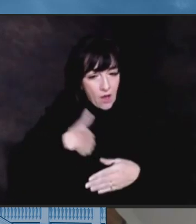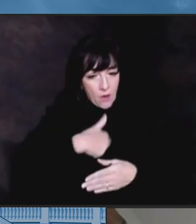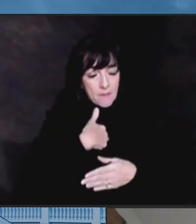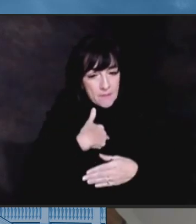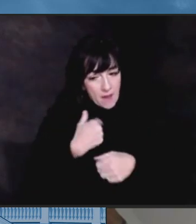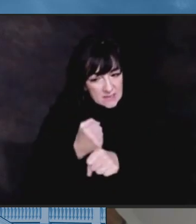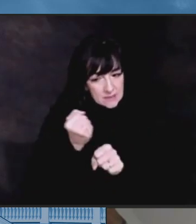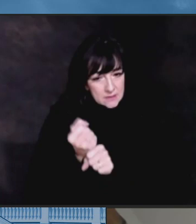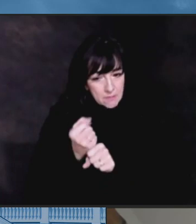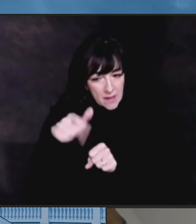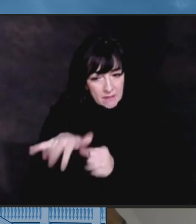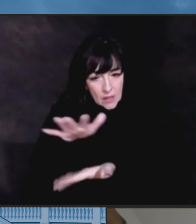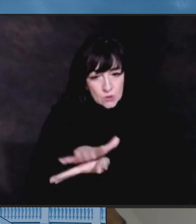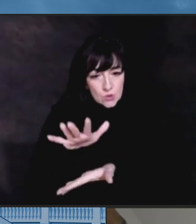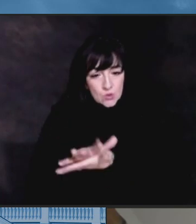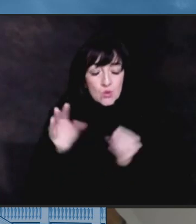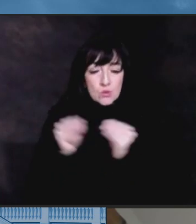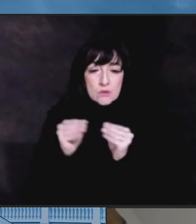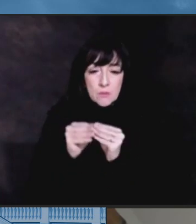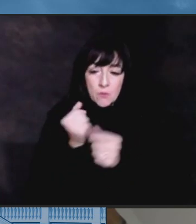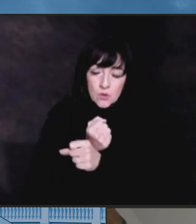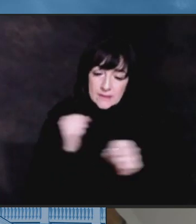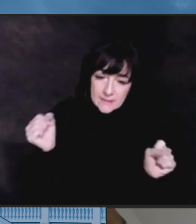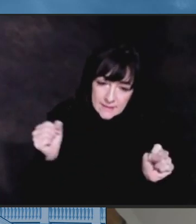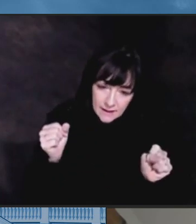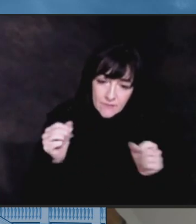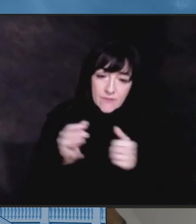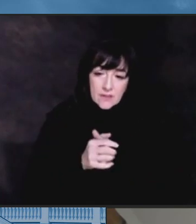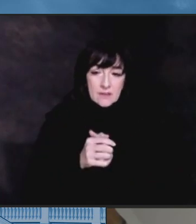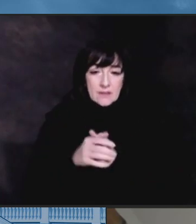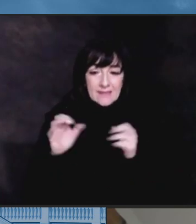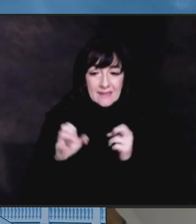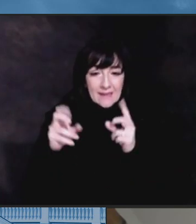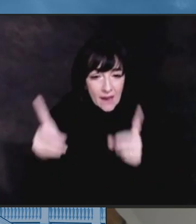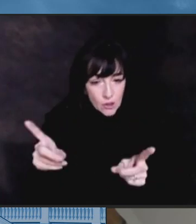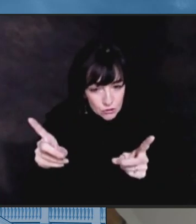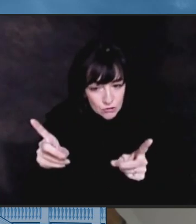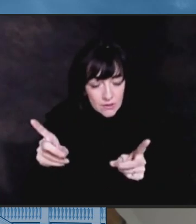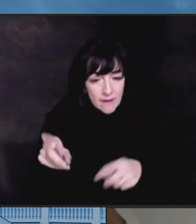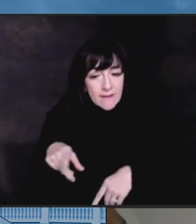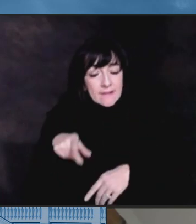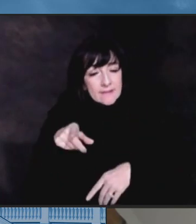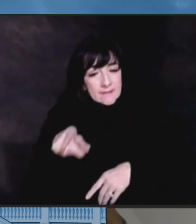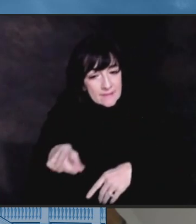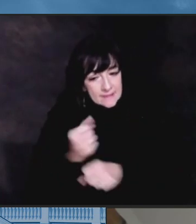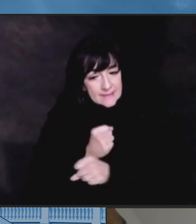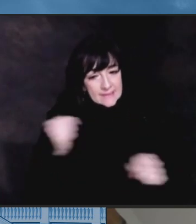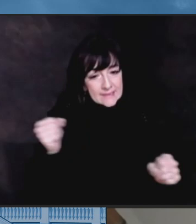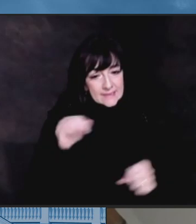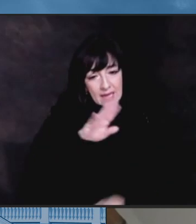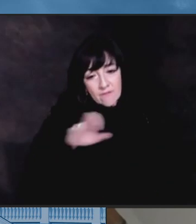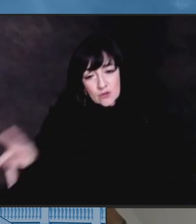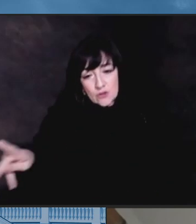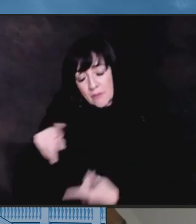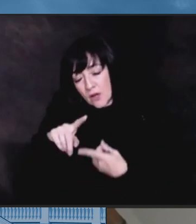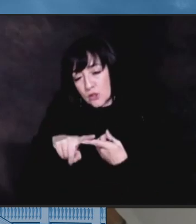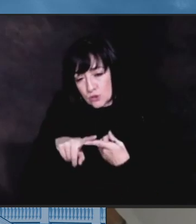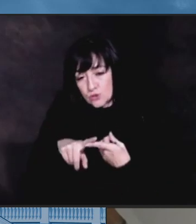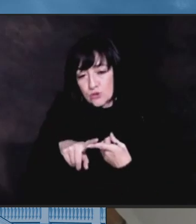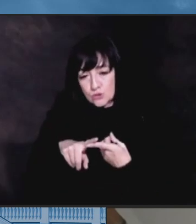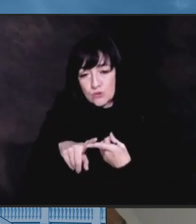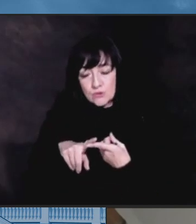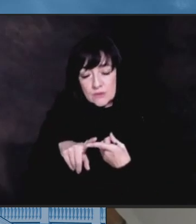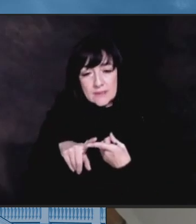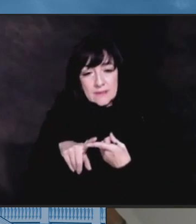and convince educators and parents that they're safe to return, as we'd like to do in January,